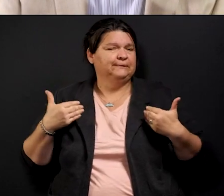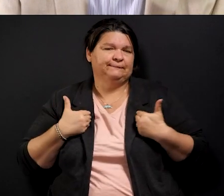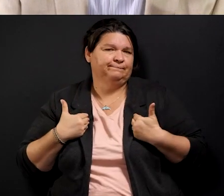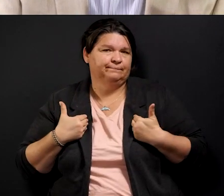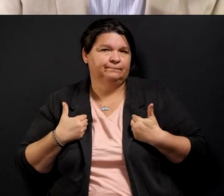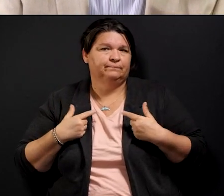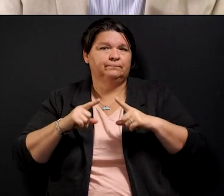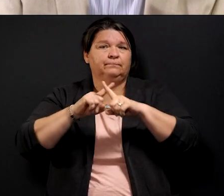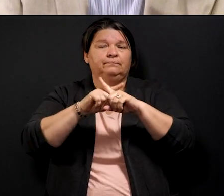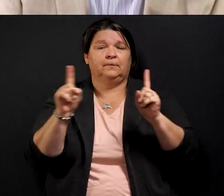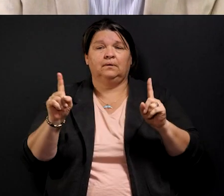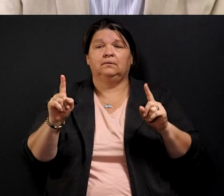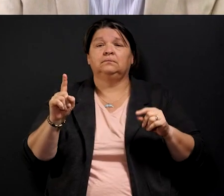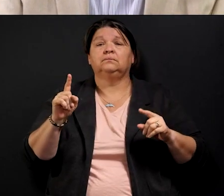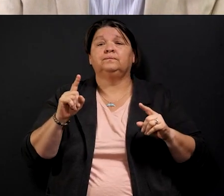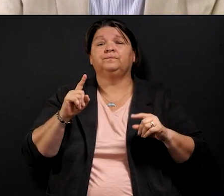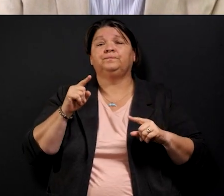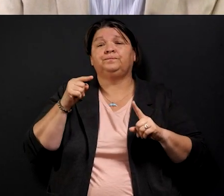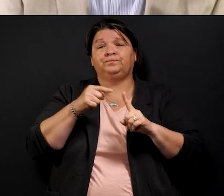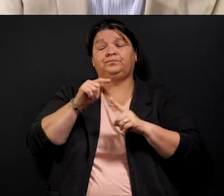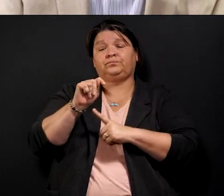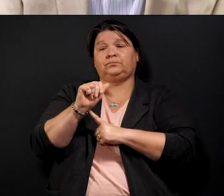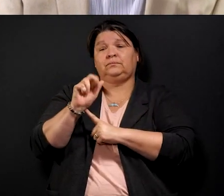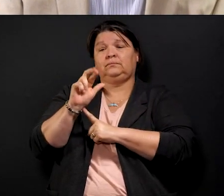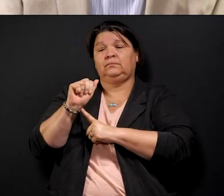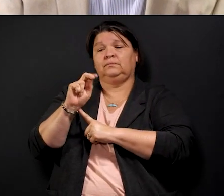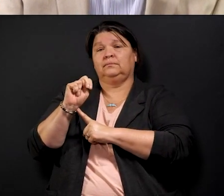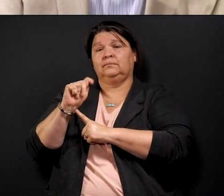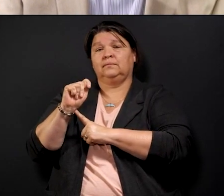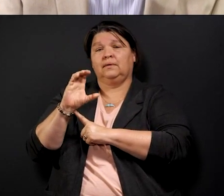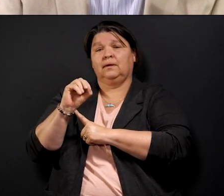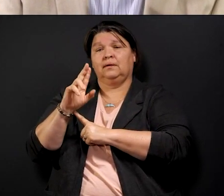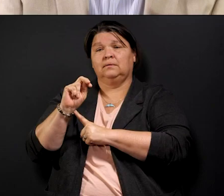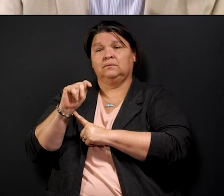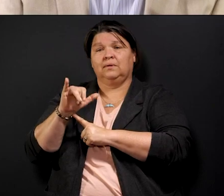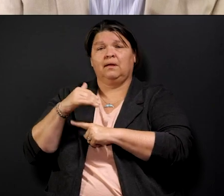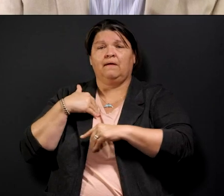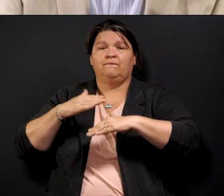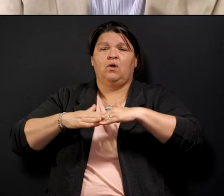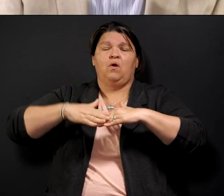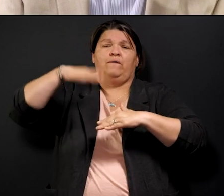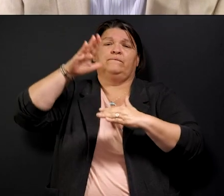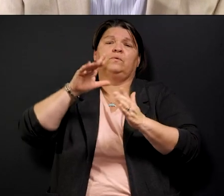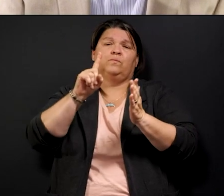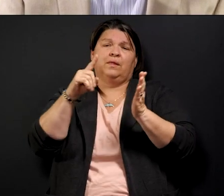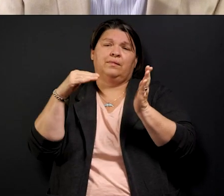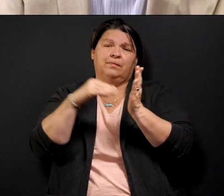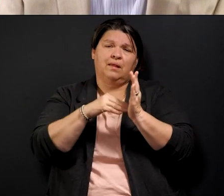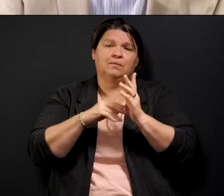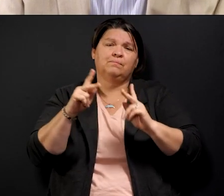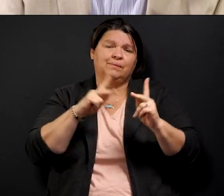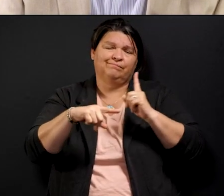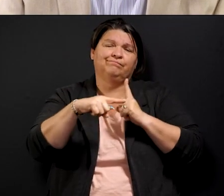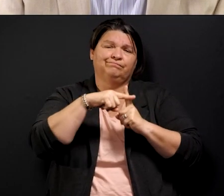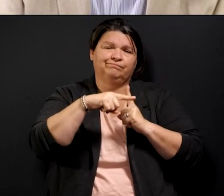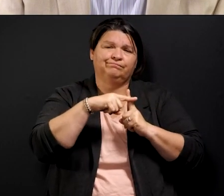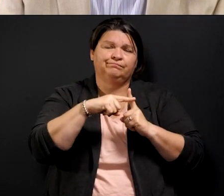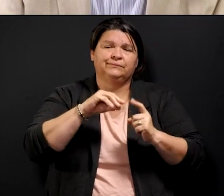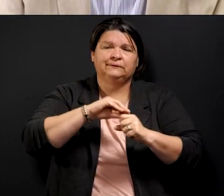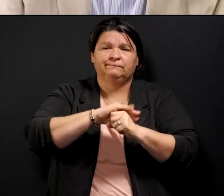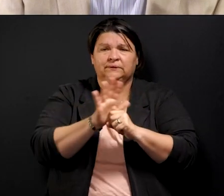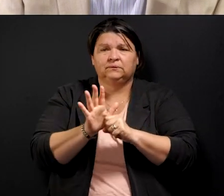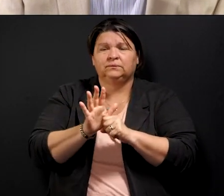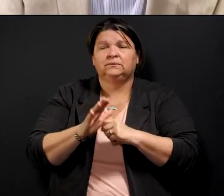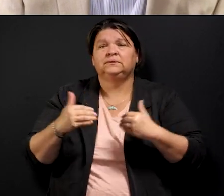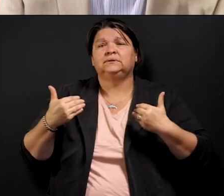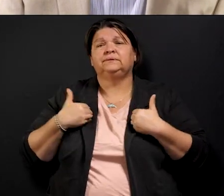over 1,000 cases and growing. And today we have 19 fatalities. That's up 2 from the night.